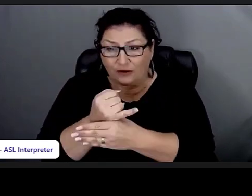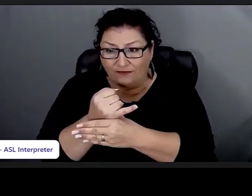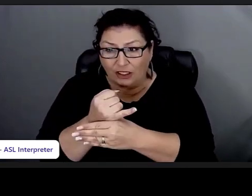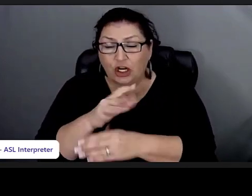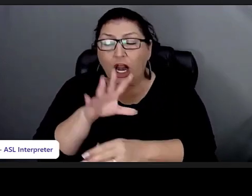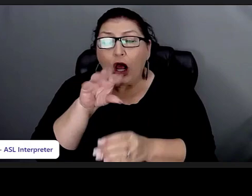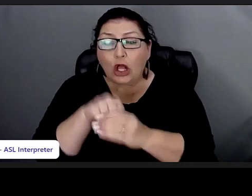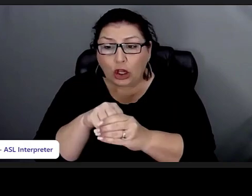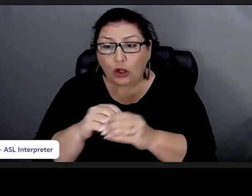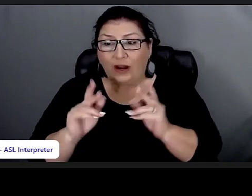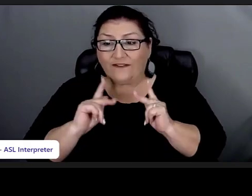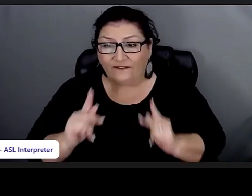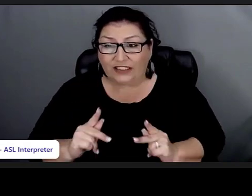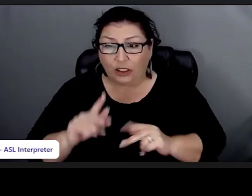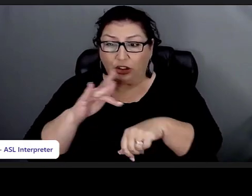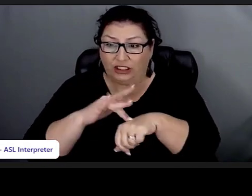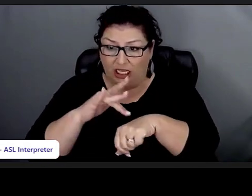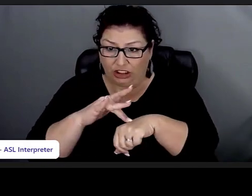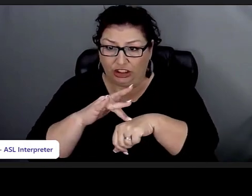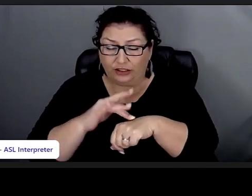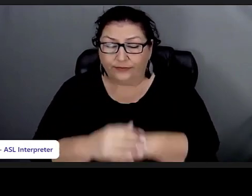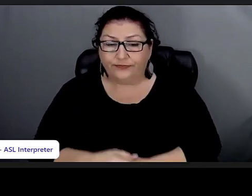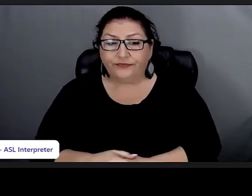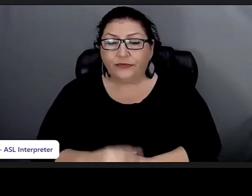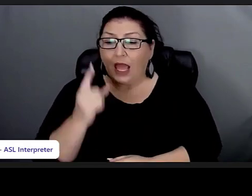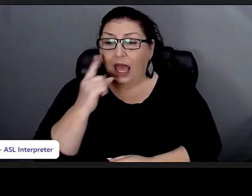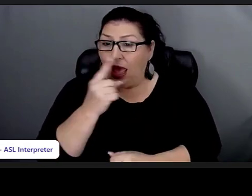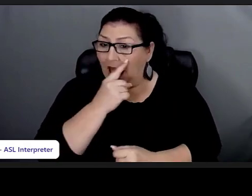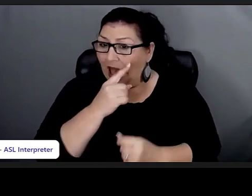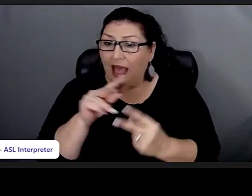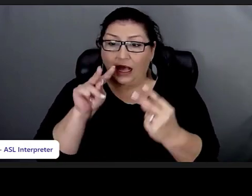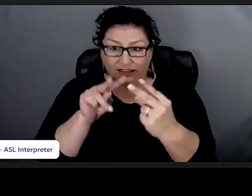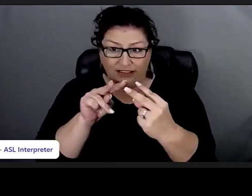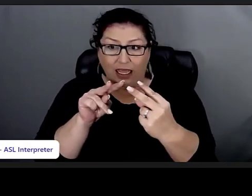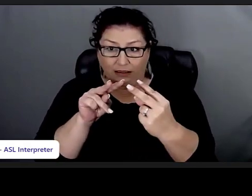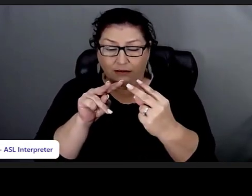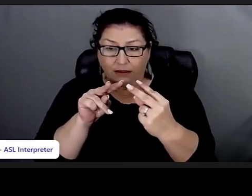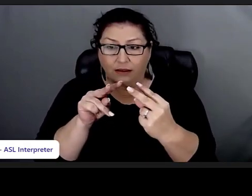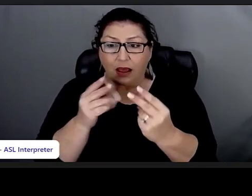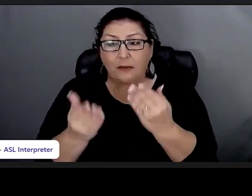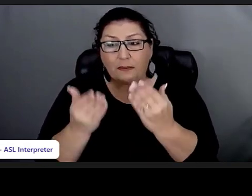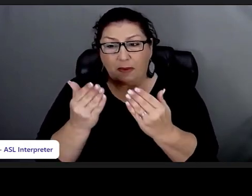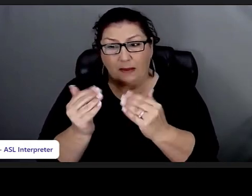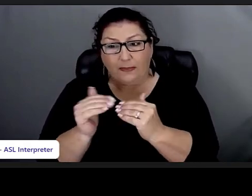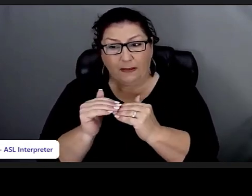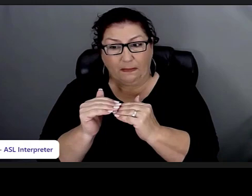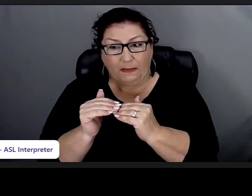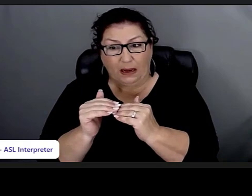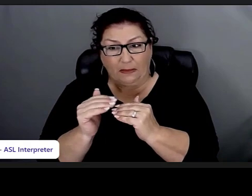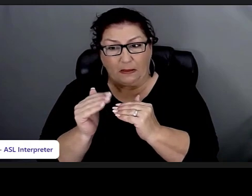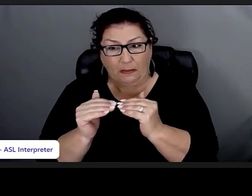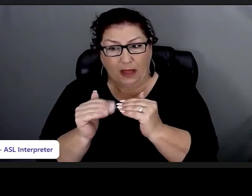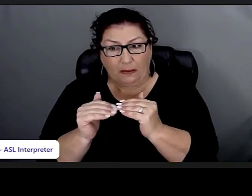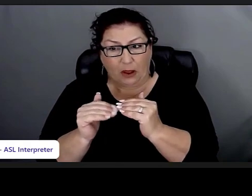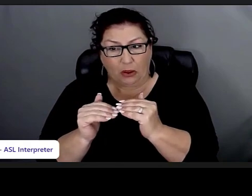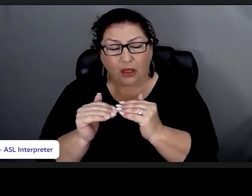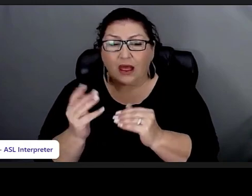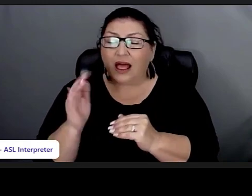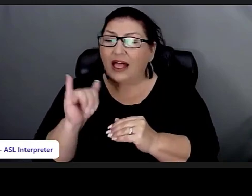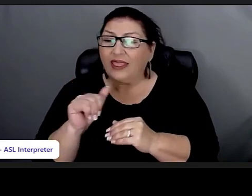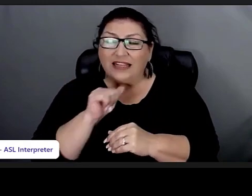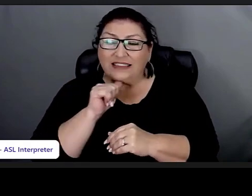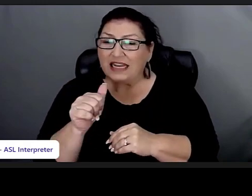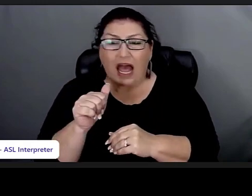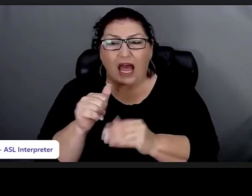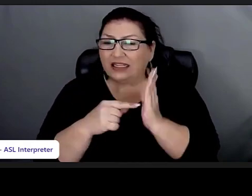including physical touch. Eye contact might be minimal. This is not a sign of